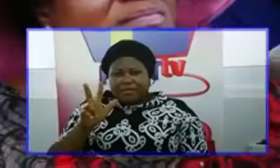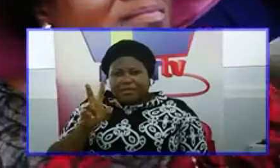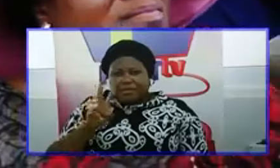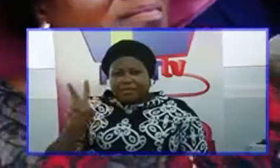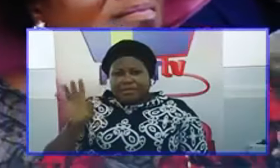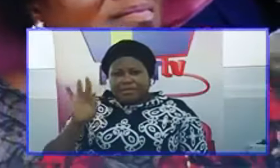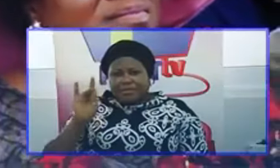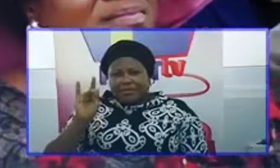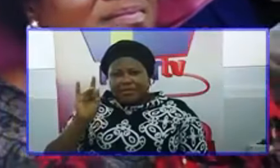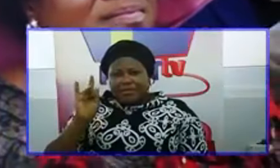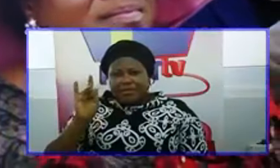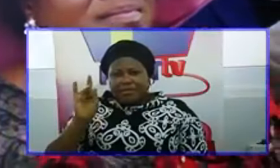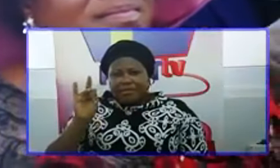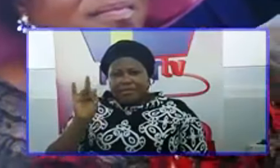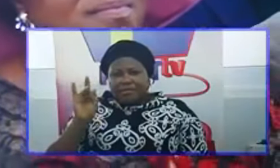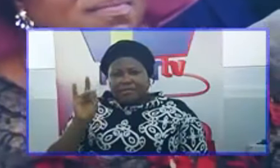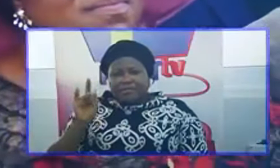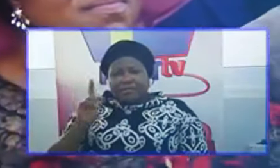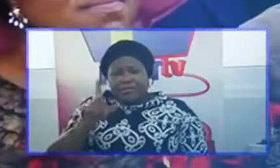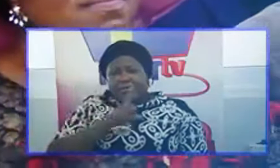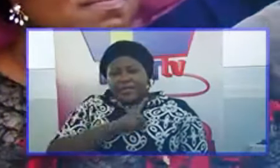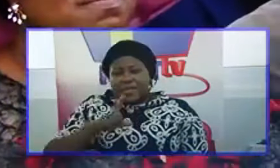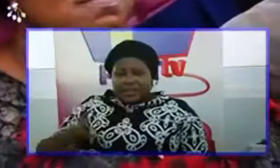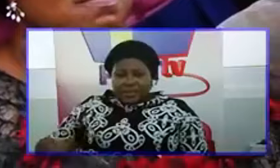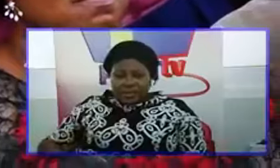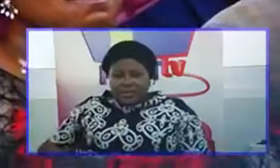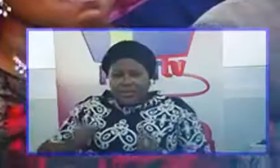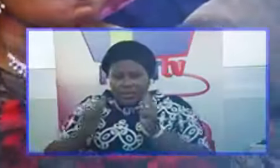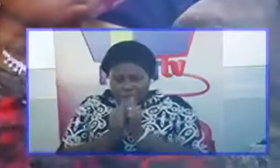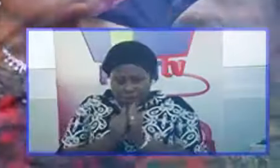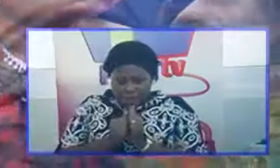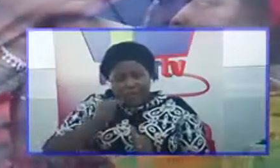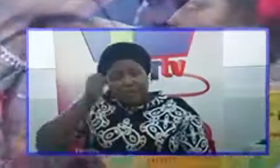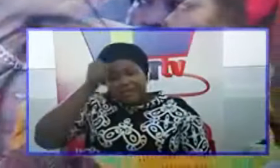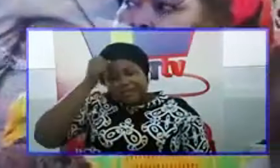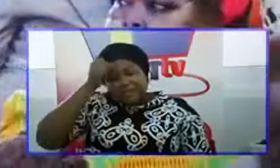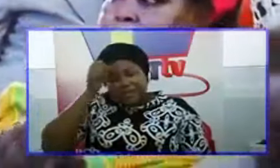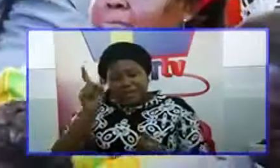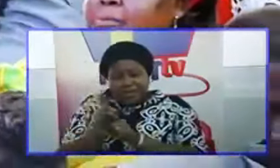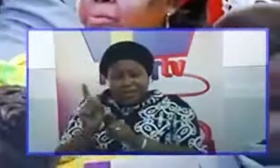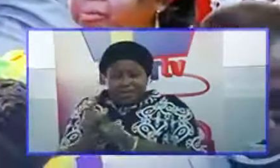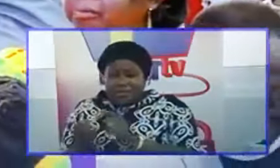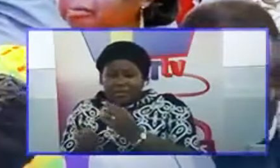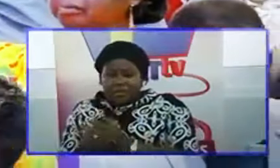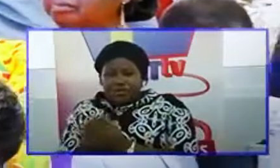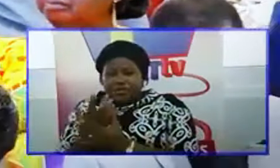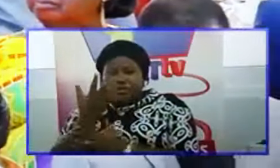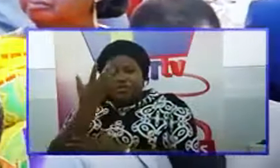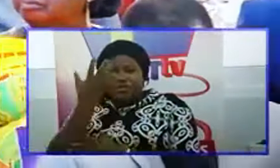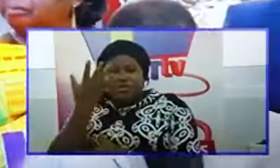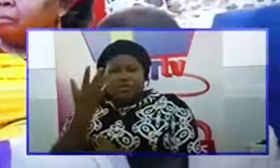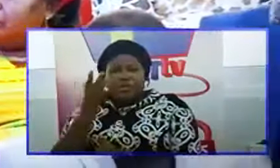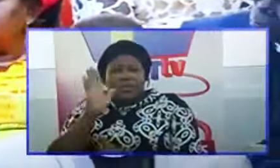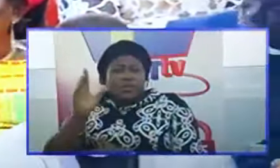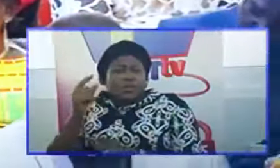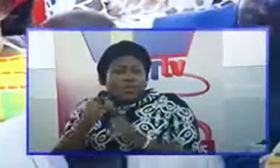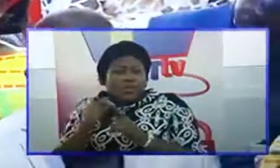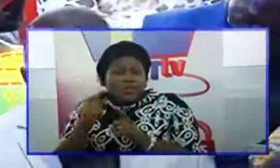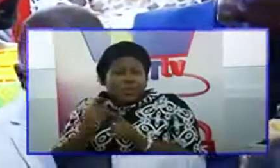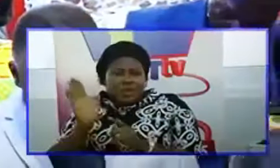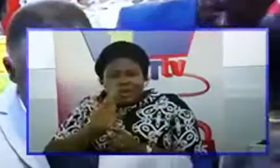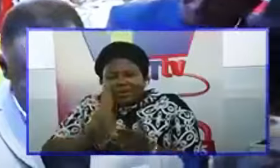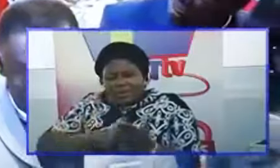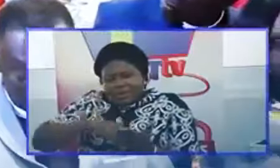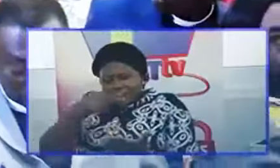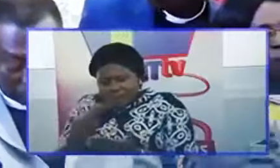chapter 4, verse 1. The Lord was with Samuel as he grew up. He let none of his words fall to the